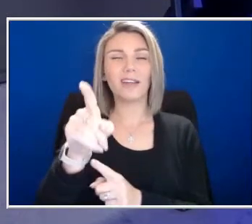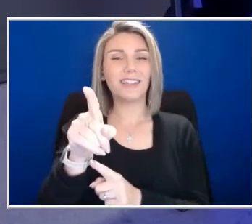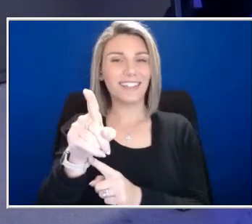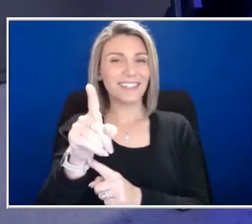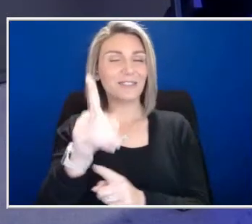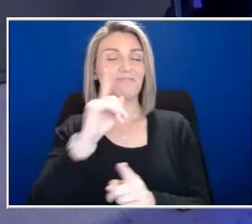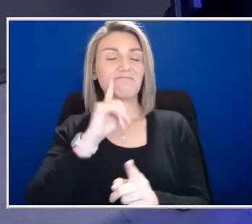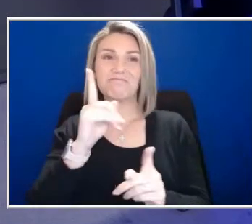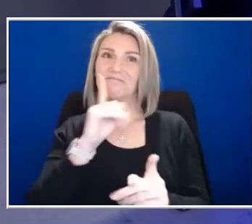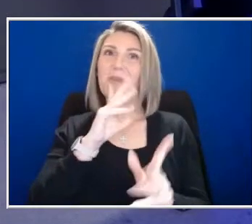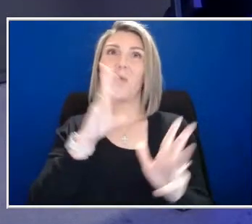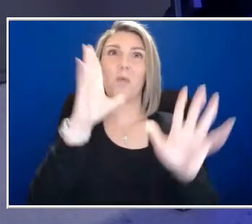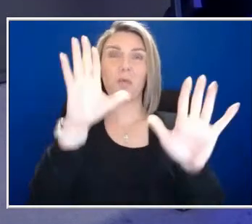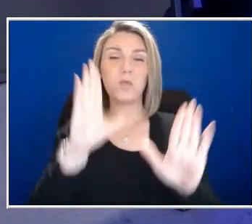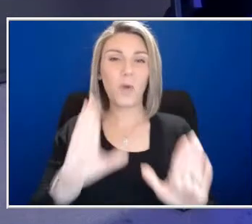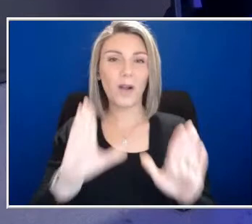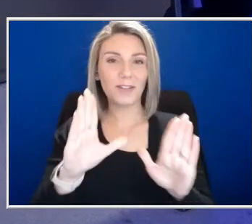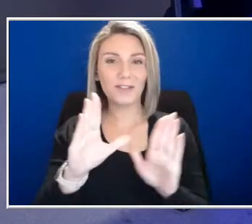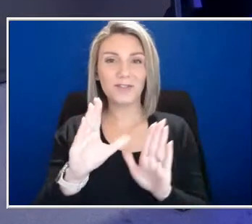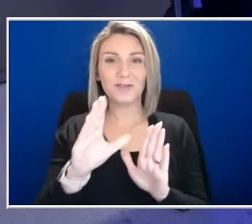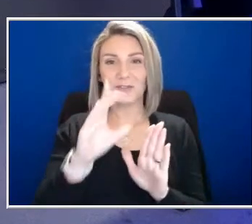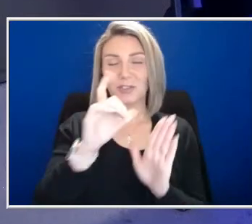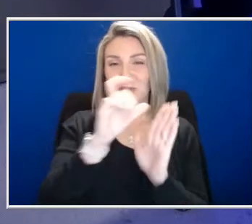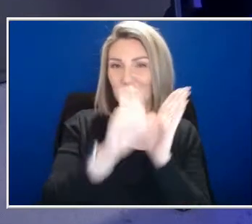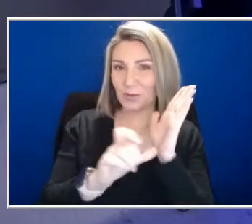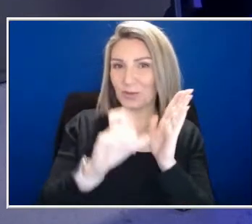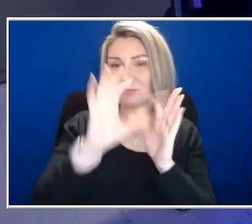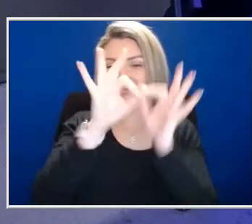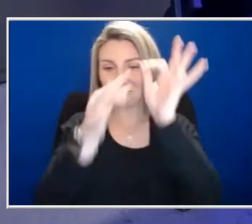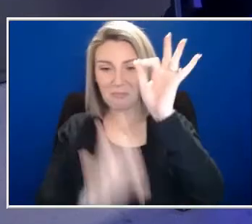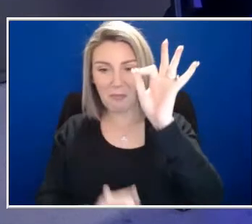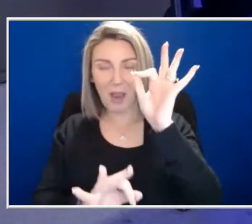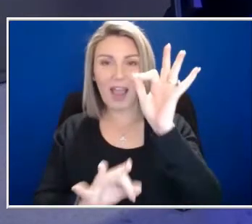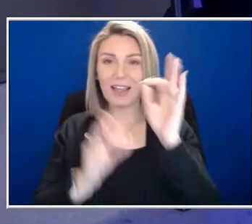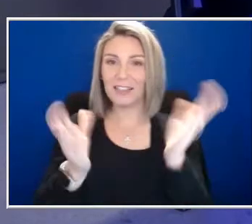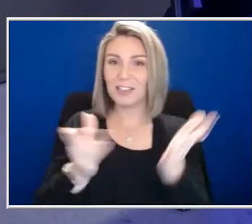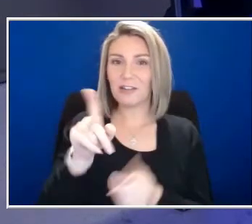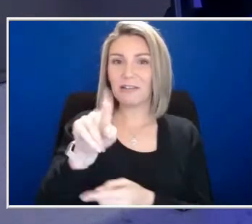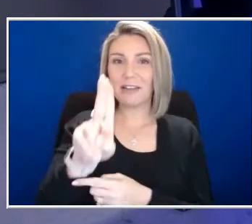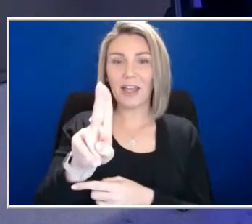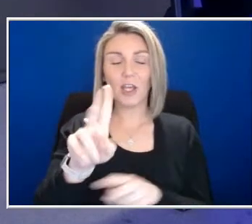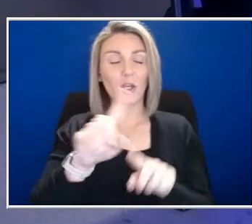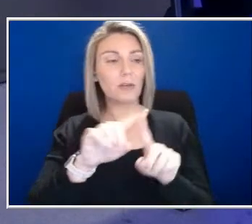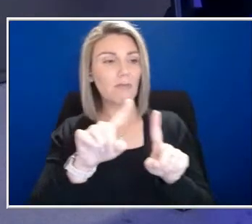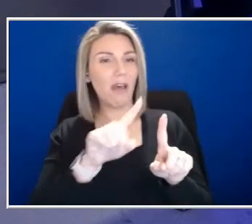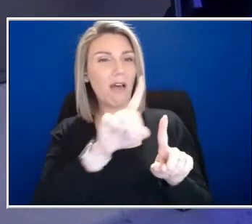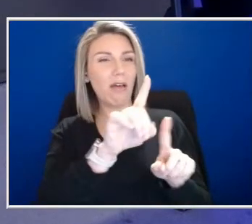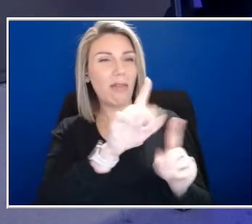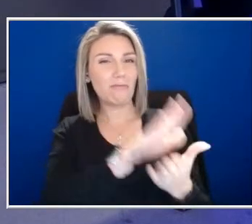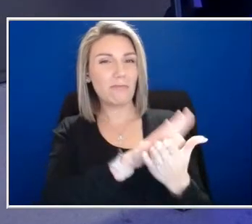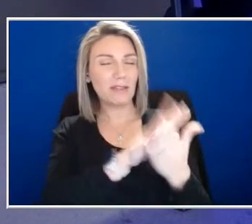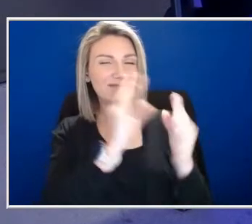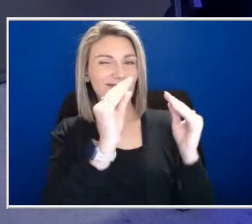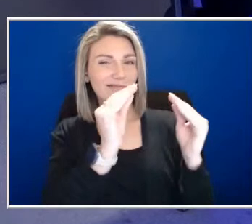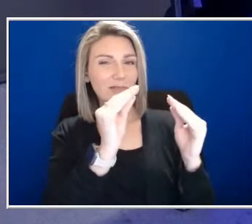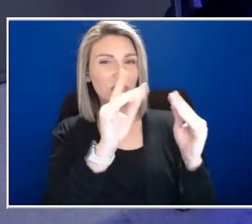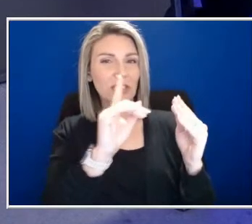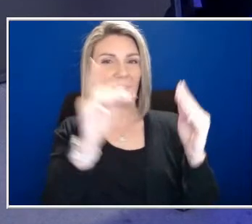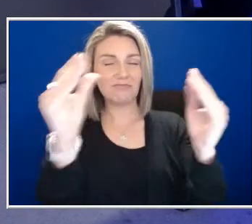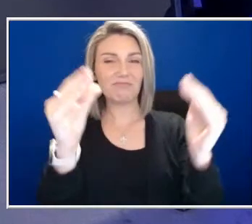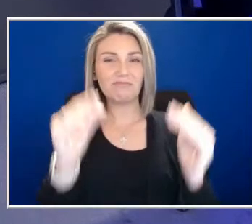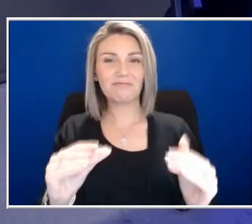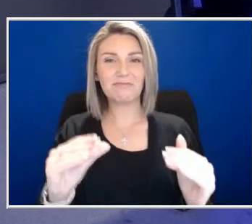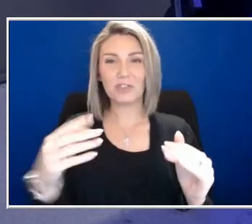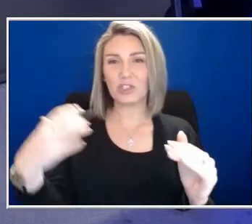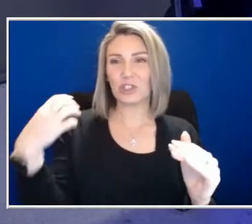across the nation. On the academic side, he recently stepped down as the chair of the Department of Orthopedic Surgery at KU Medical Center,